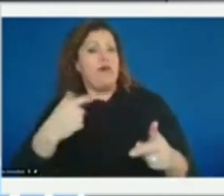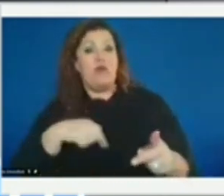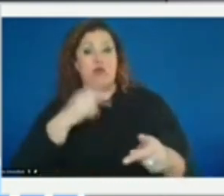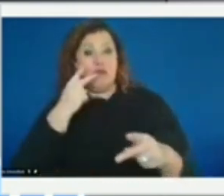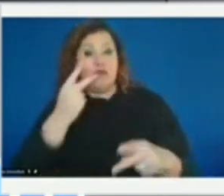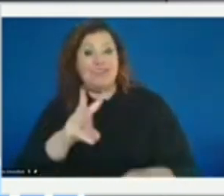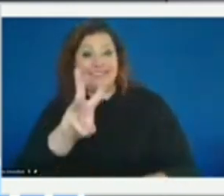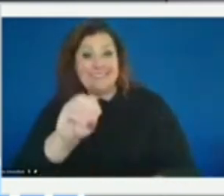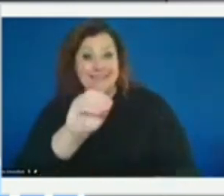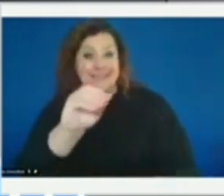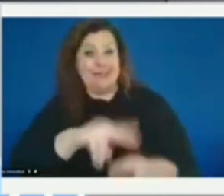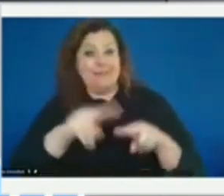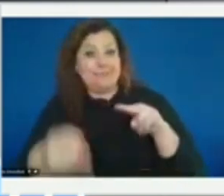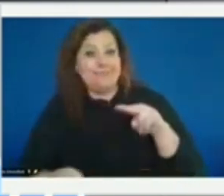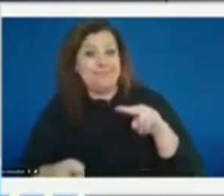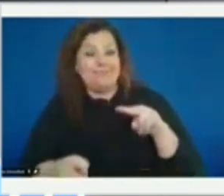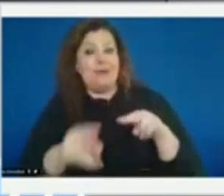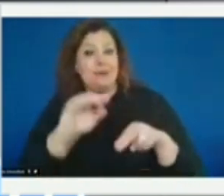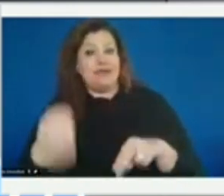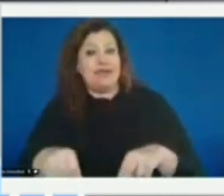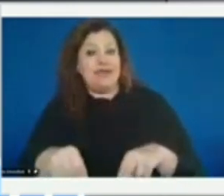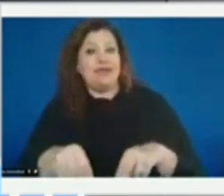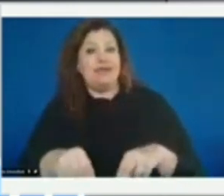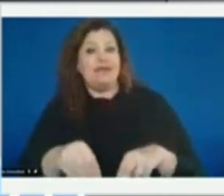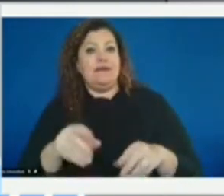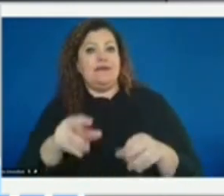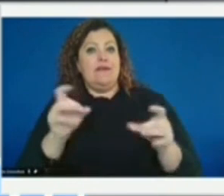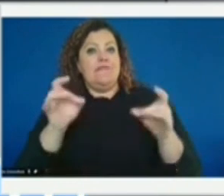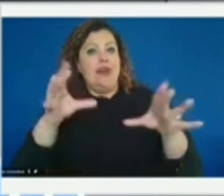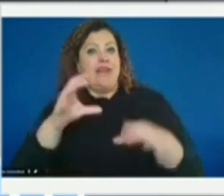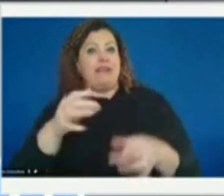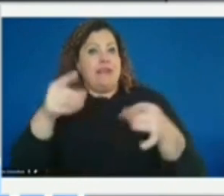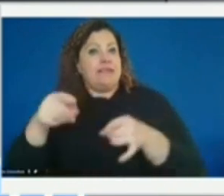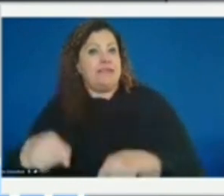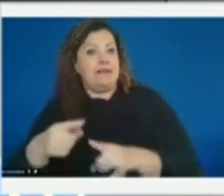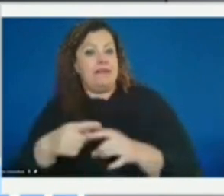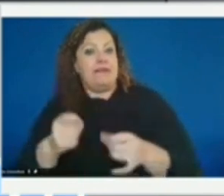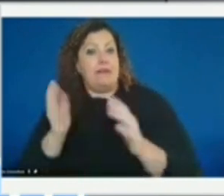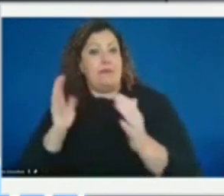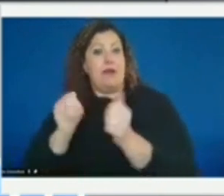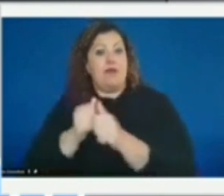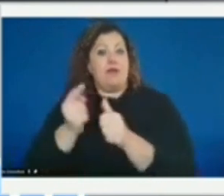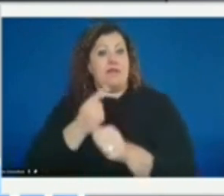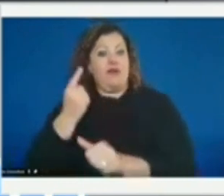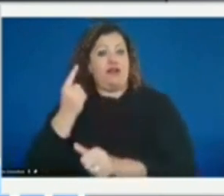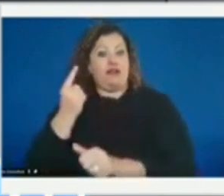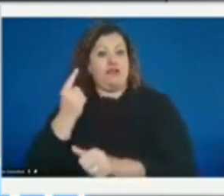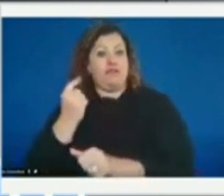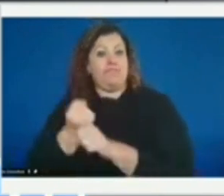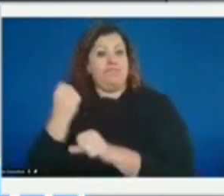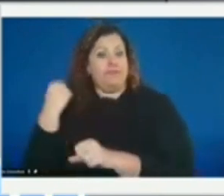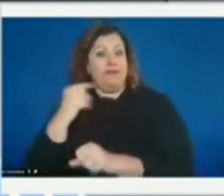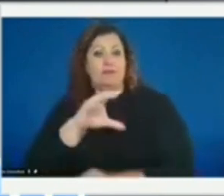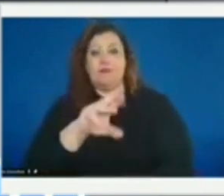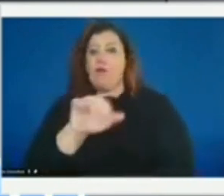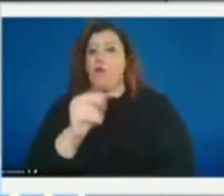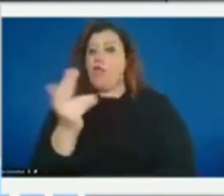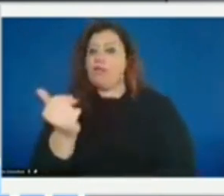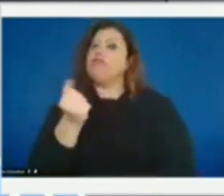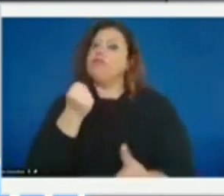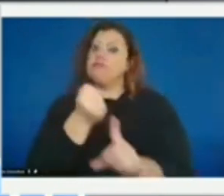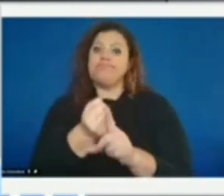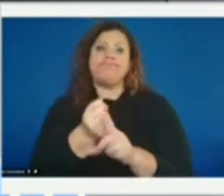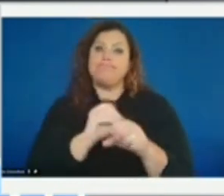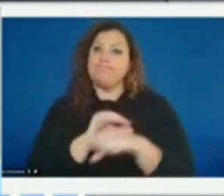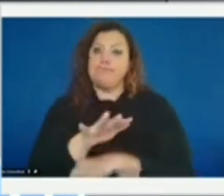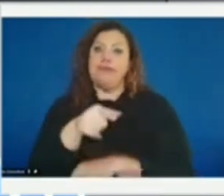60% reduction in violent crime or violent incidents from 1st quarter. Core 13 is making an impact in the areas that